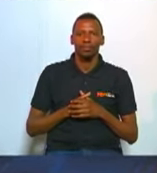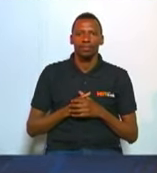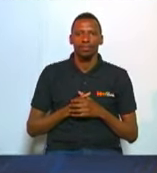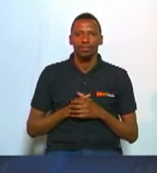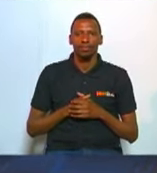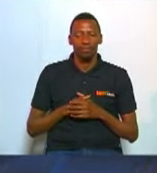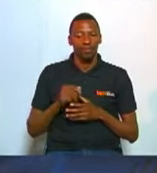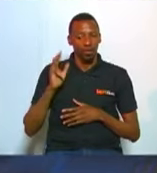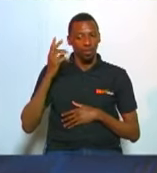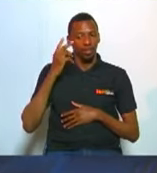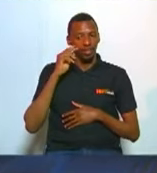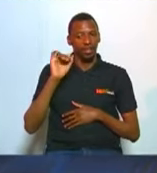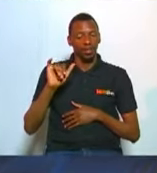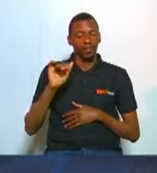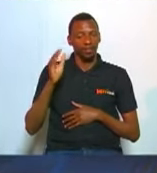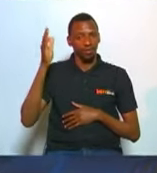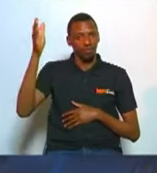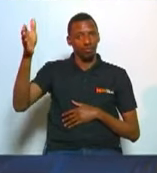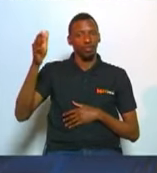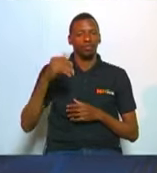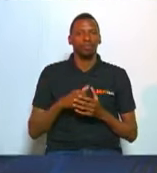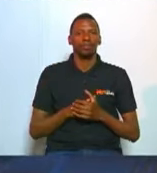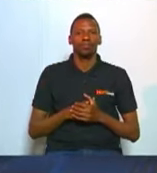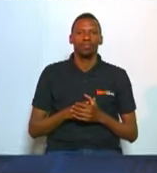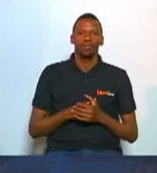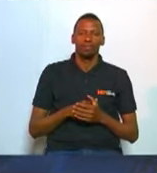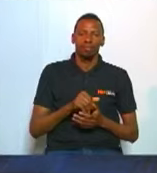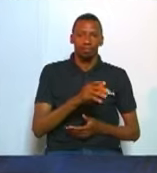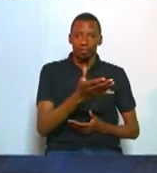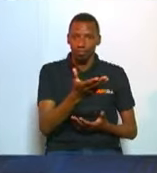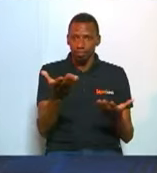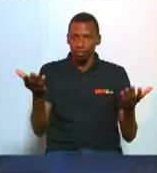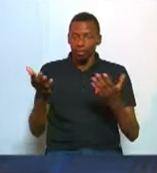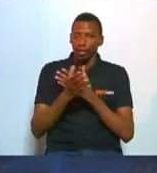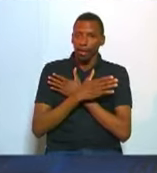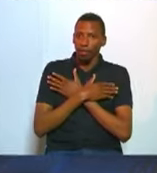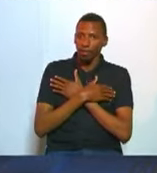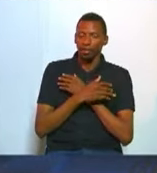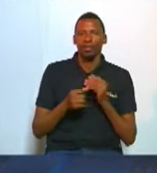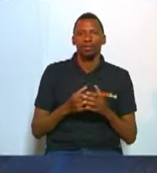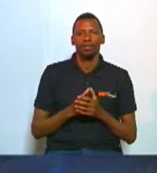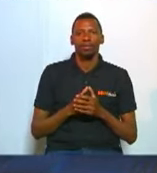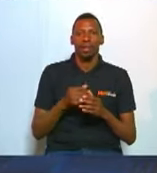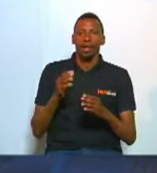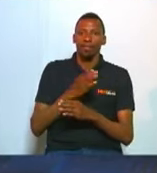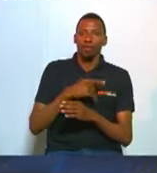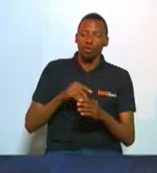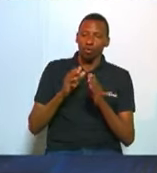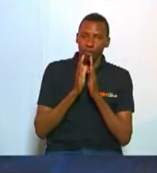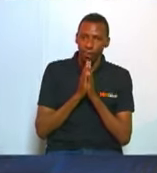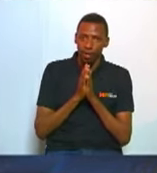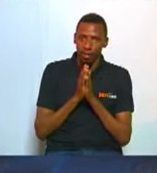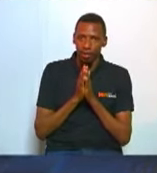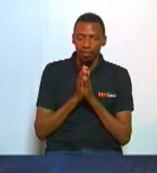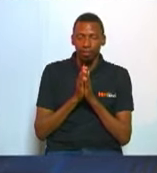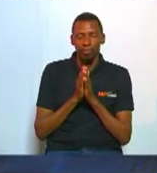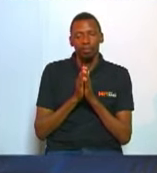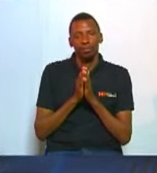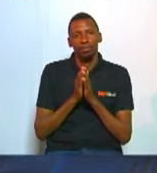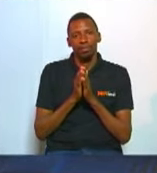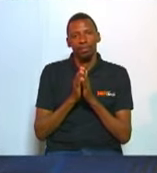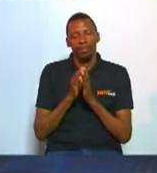We will see that one. Friends, before we pray, just put in mind these